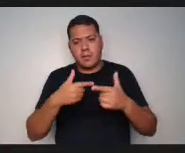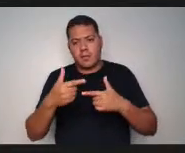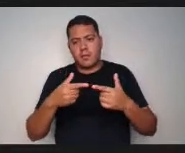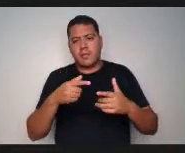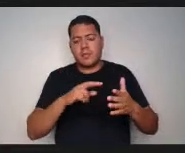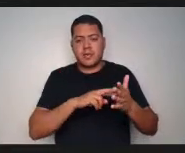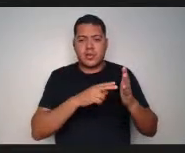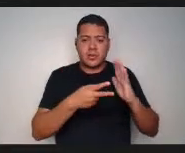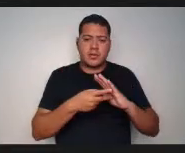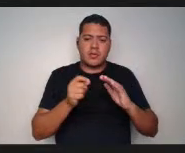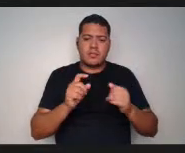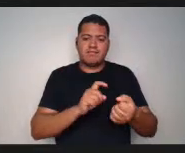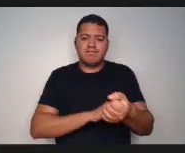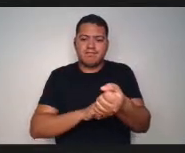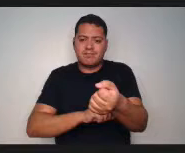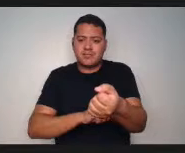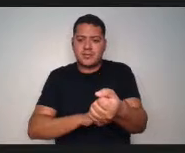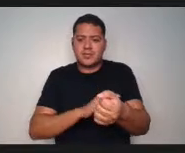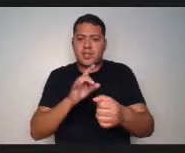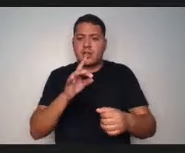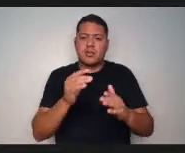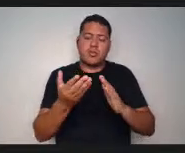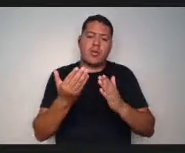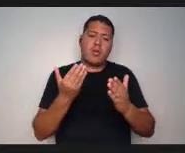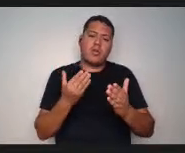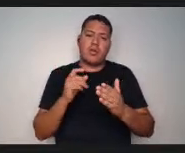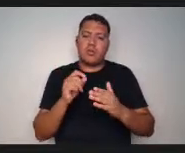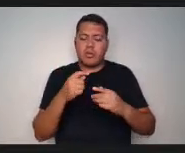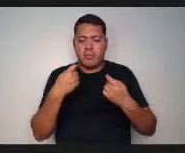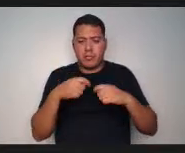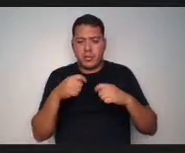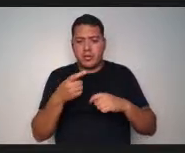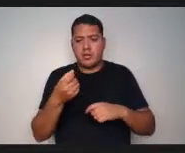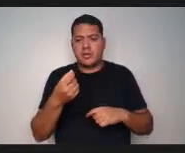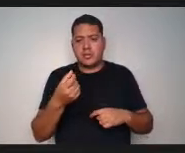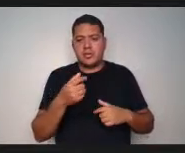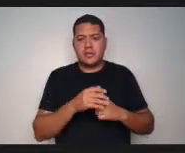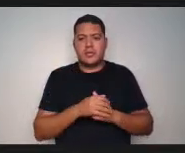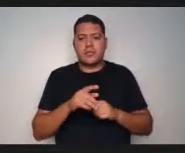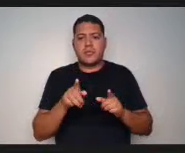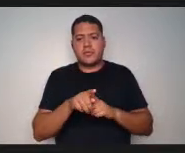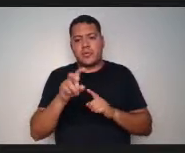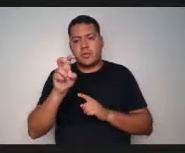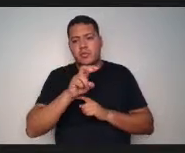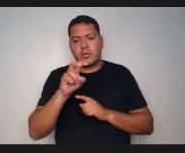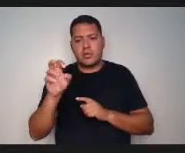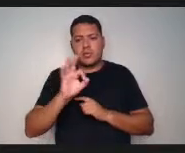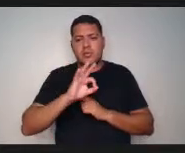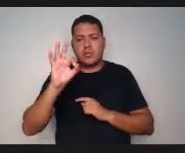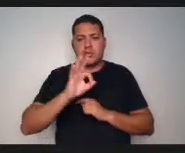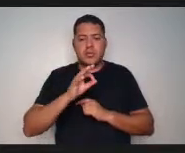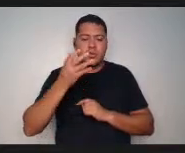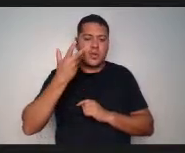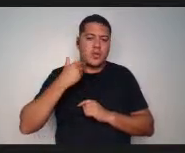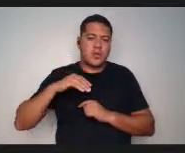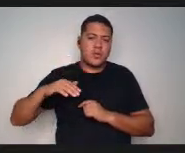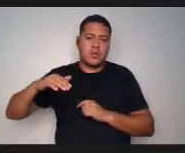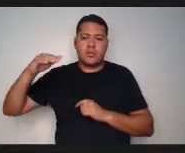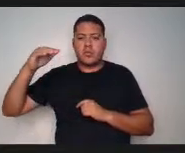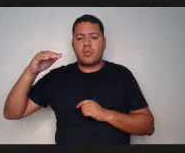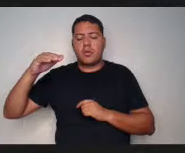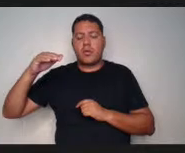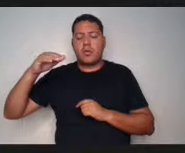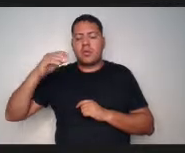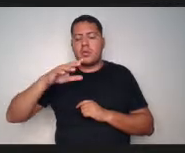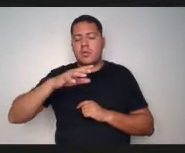In this one report, 55% of US adults felt stressed the day before in a question